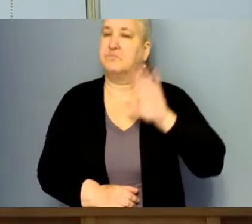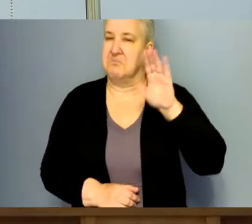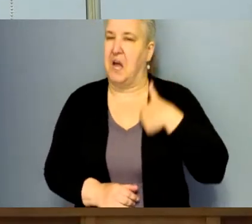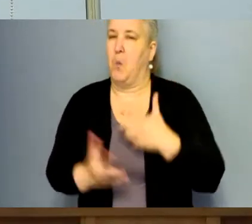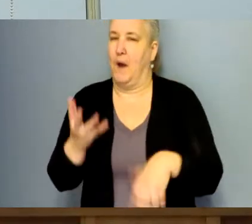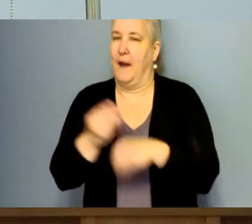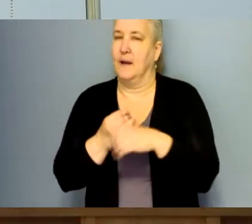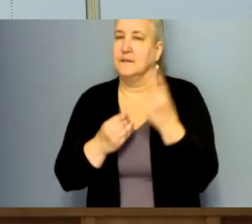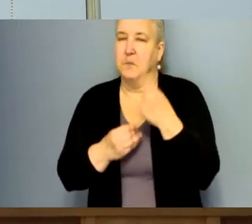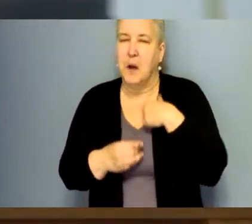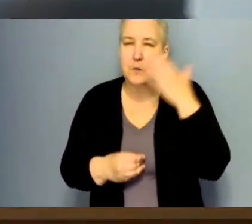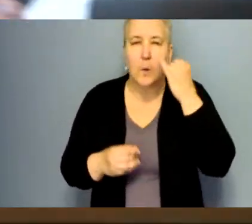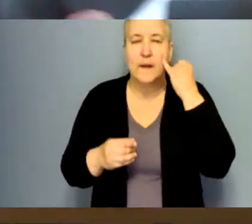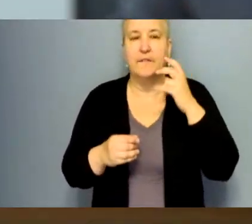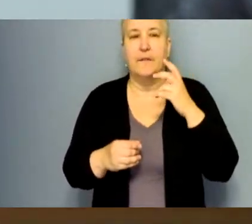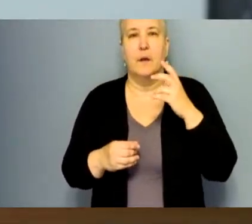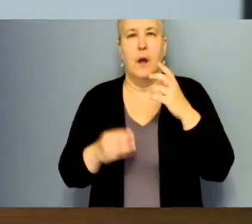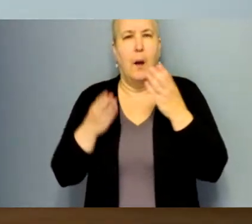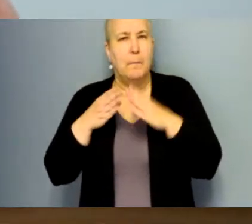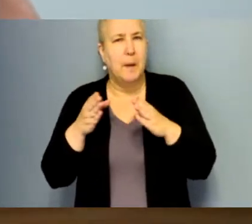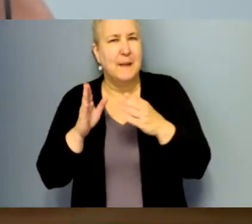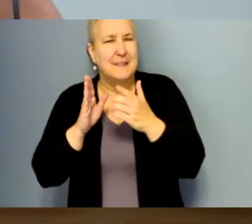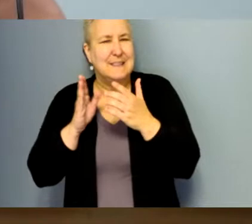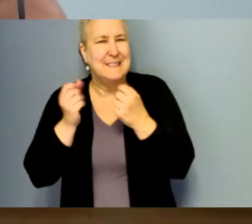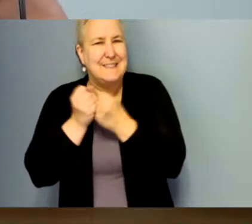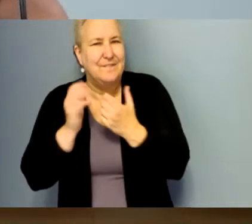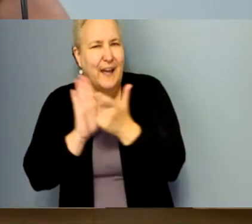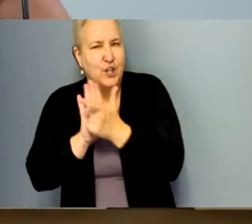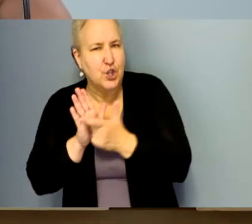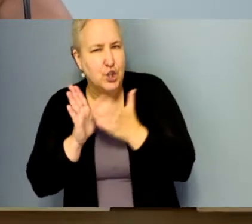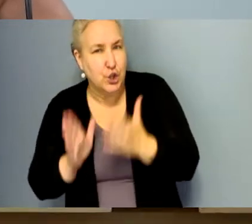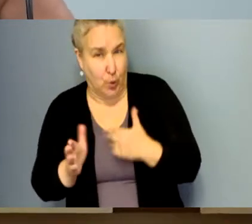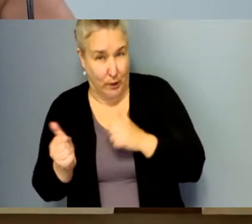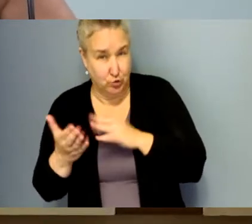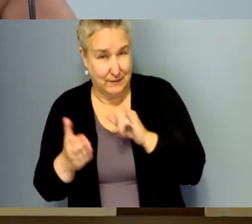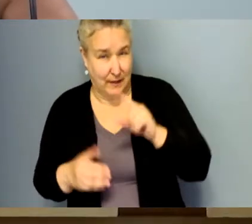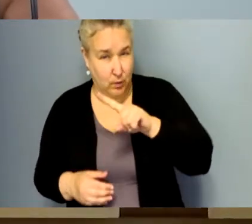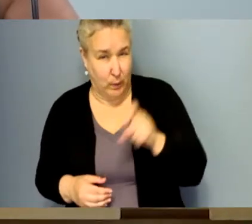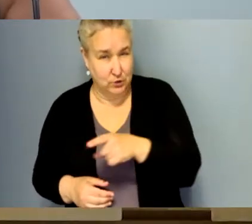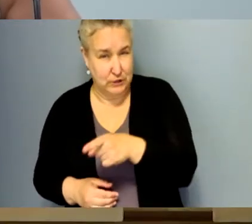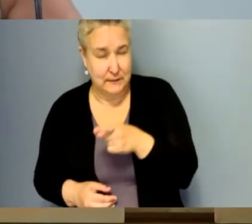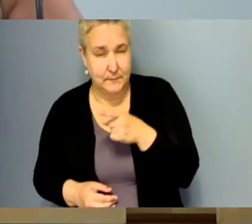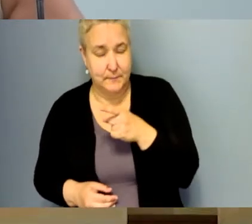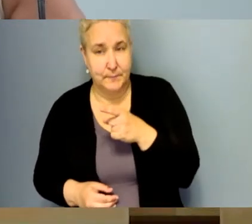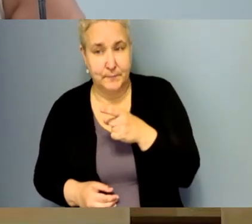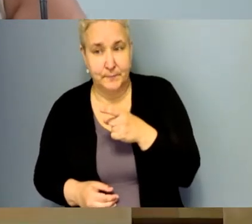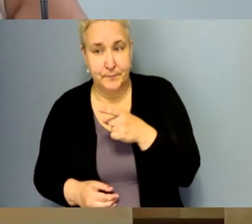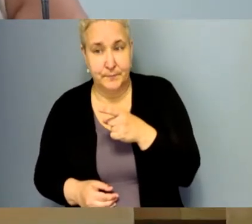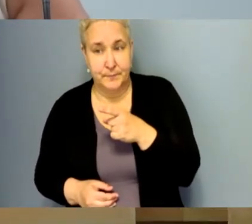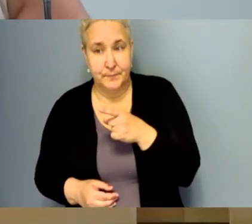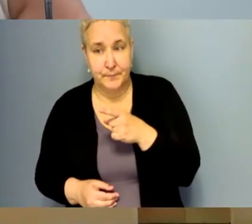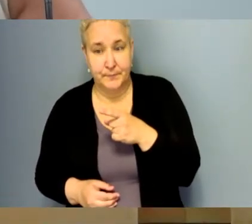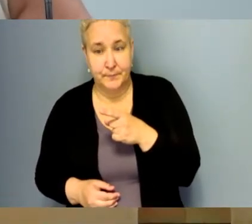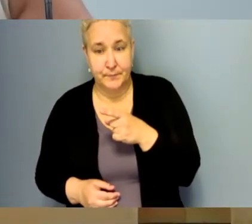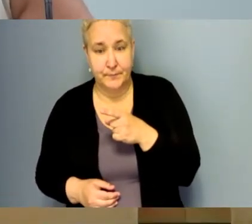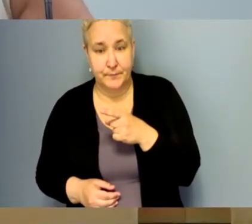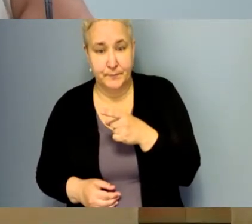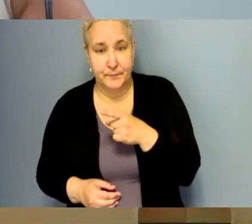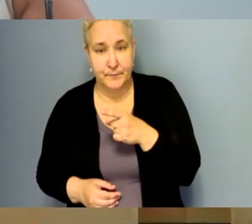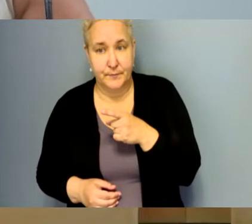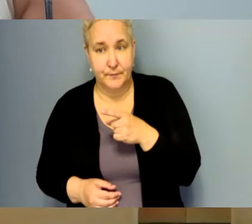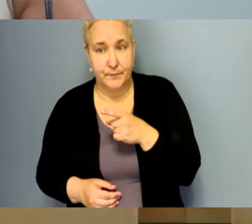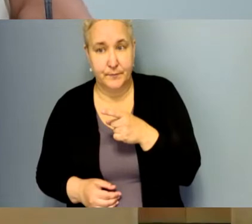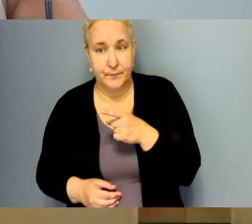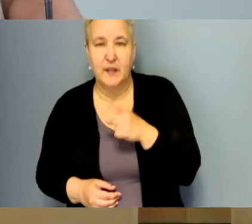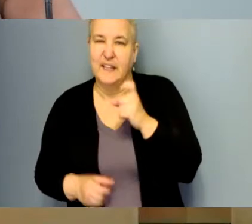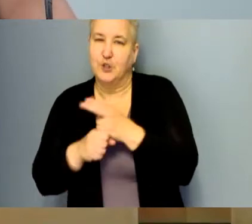to add, but I didn't know if the public defender, did you want to address the question that was made? It was, yeah. But you have